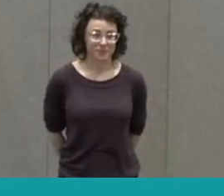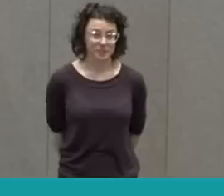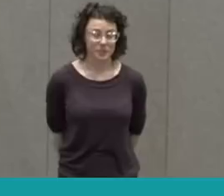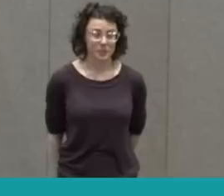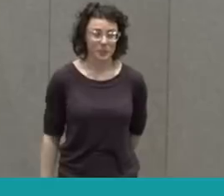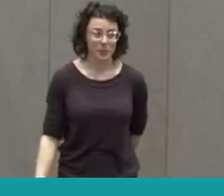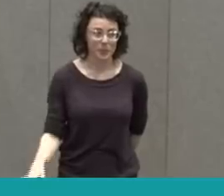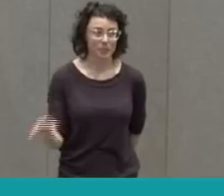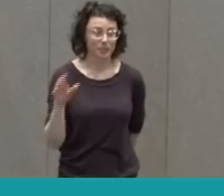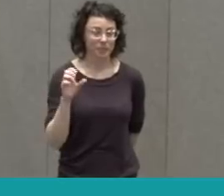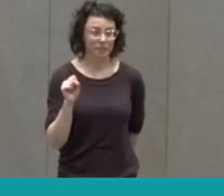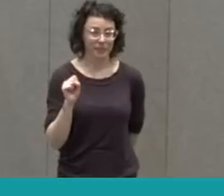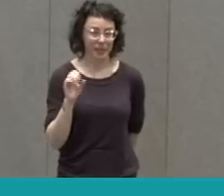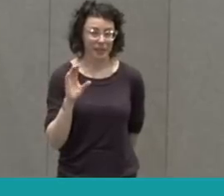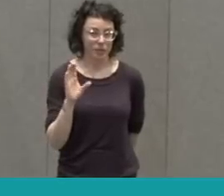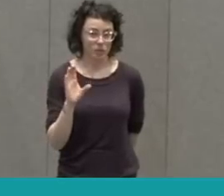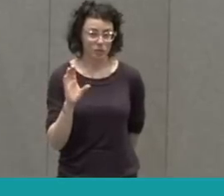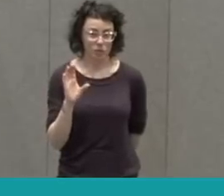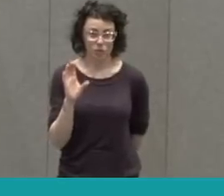So,